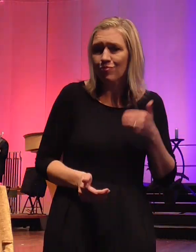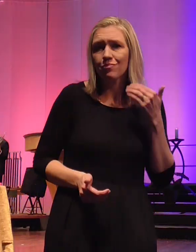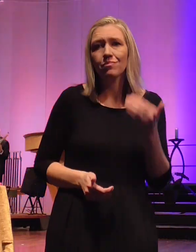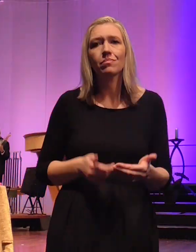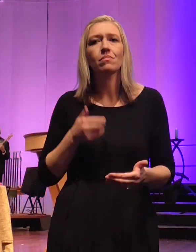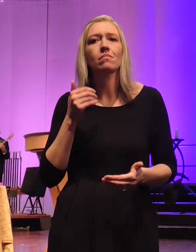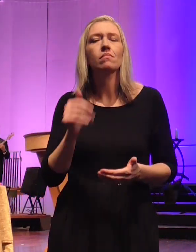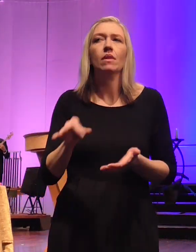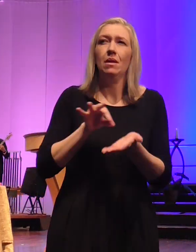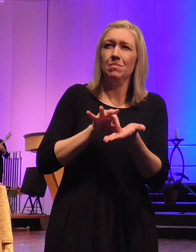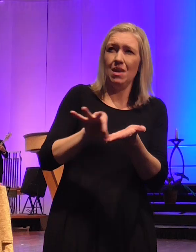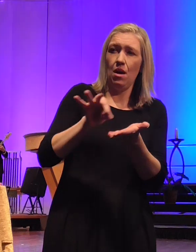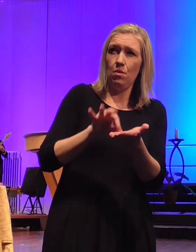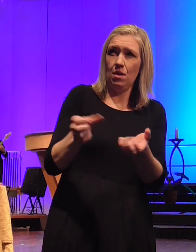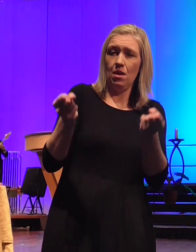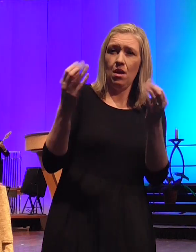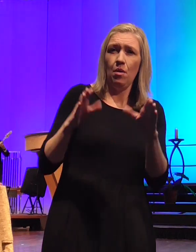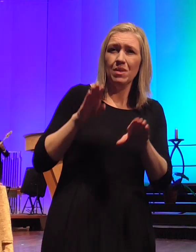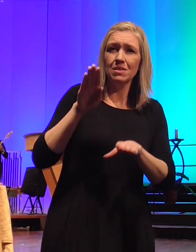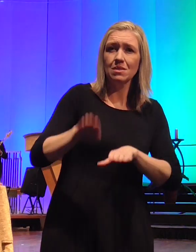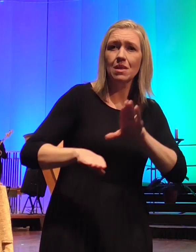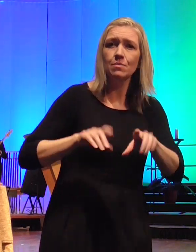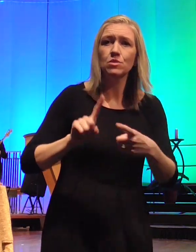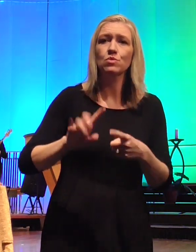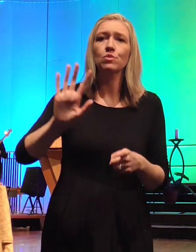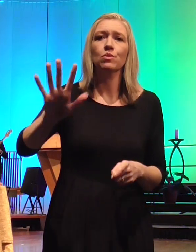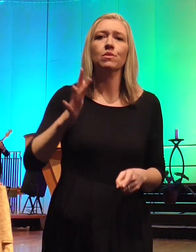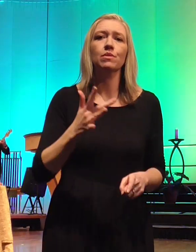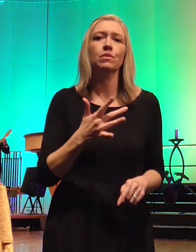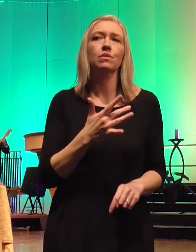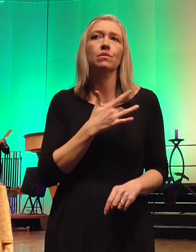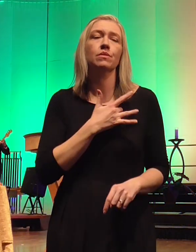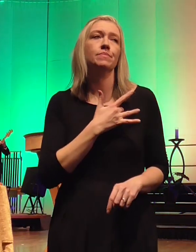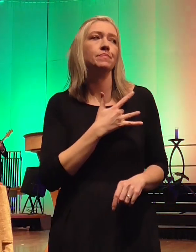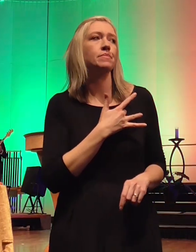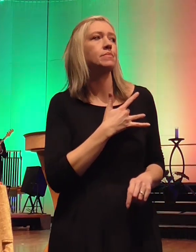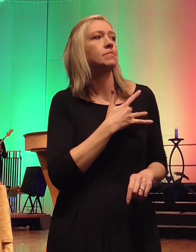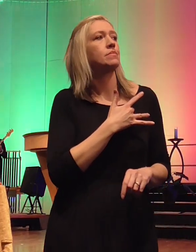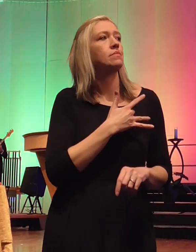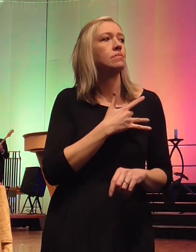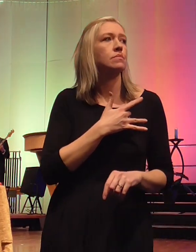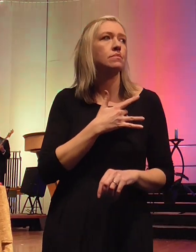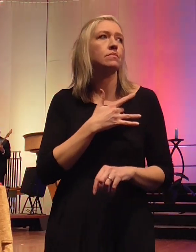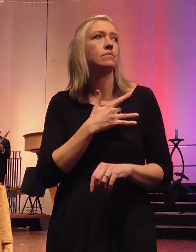And I'm counting a step to the door of your heart.